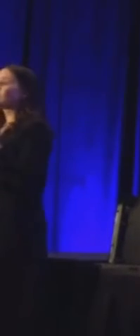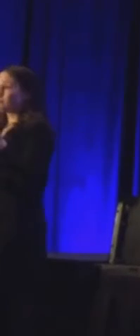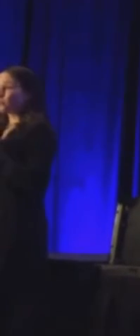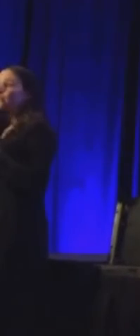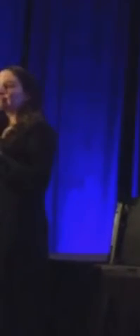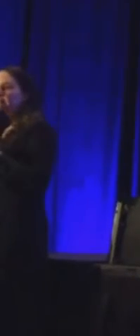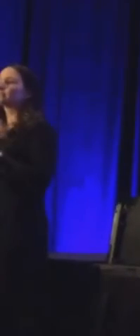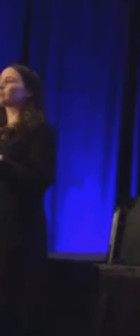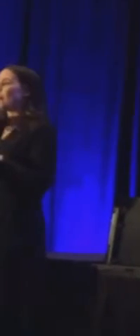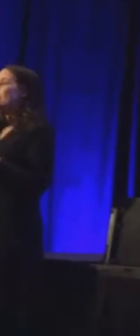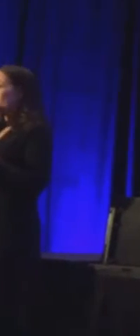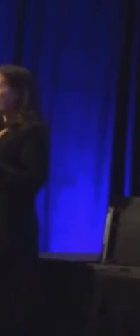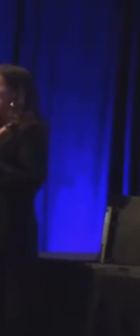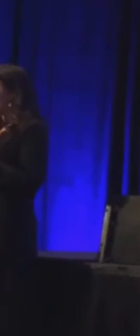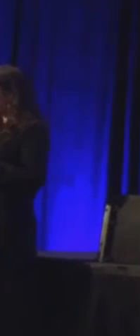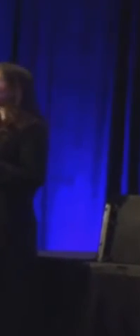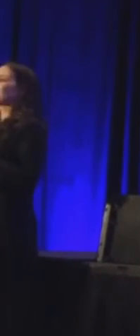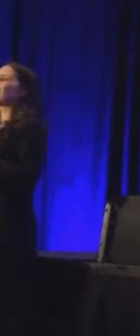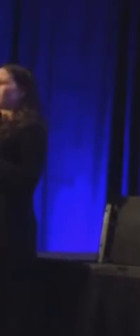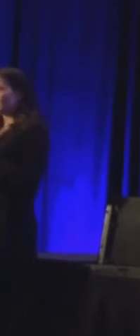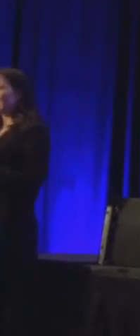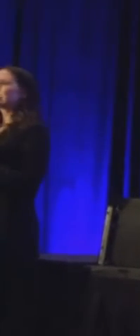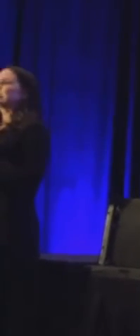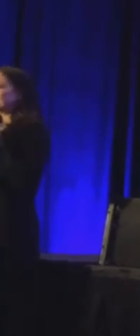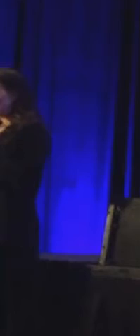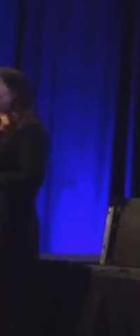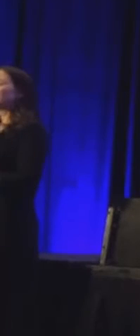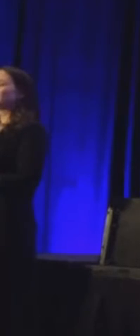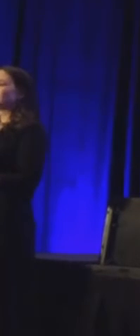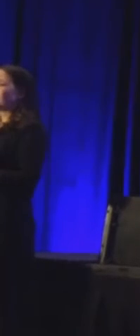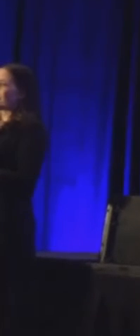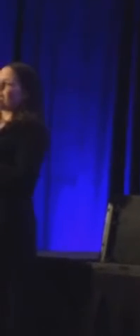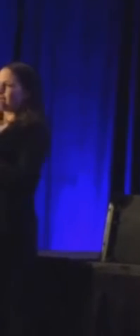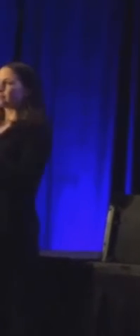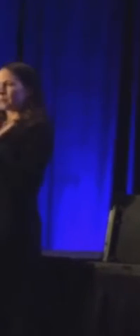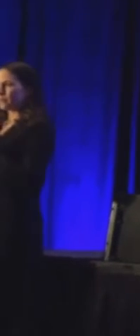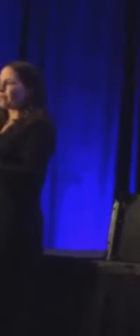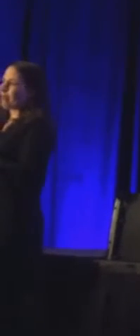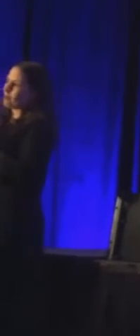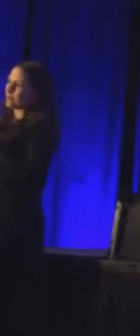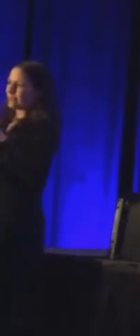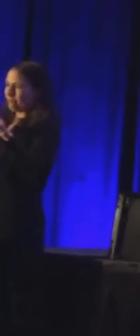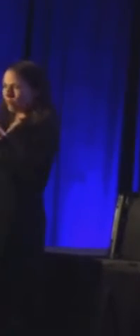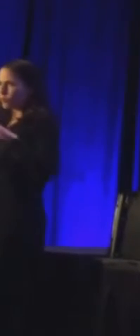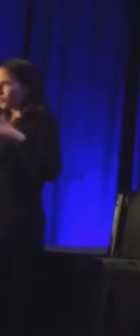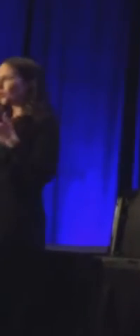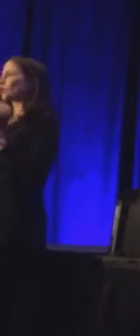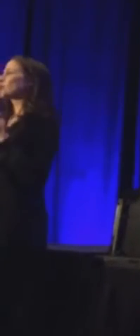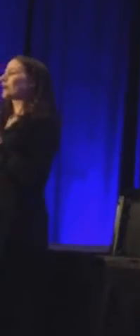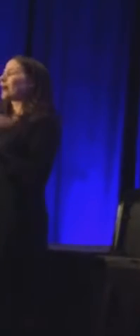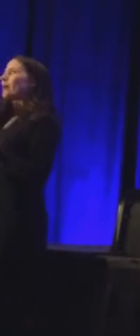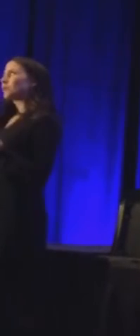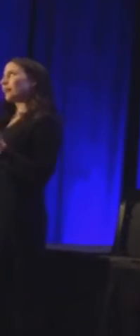each day, if I had a hard day, I'd listen to it. It would get me through one more day. Now I have a year sober or whatever. So I had